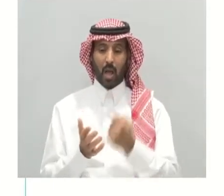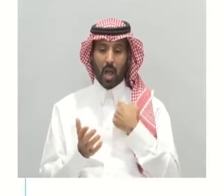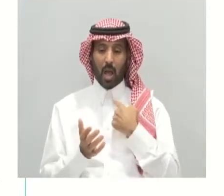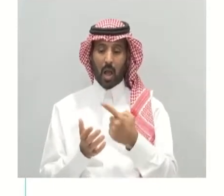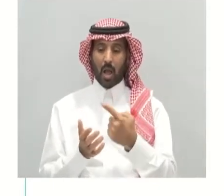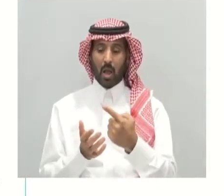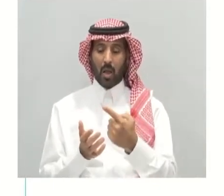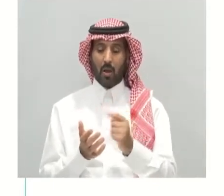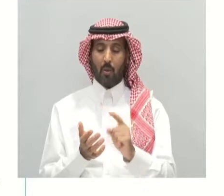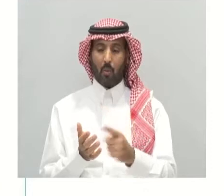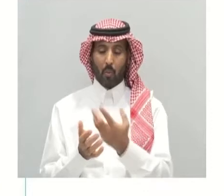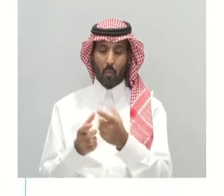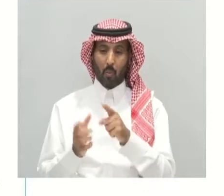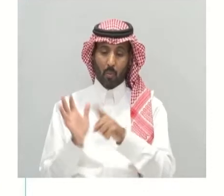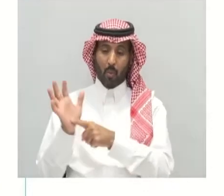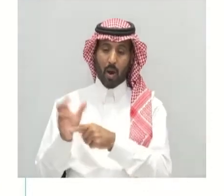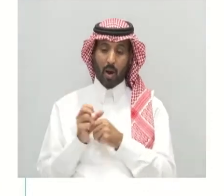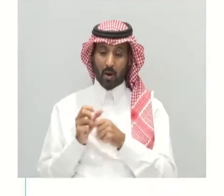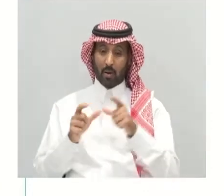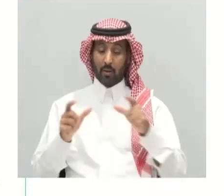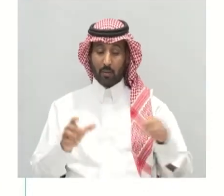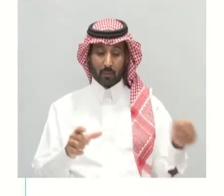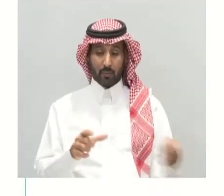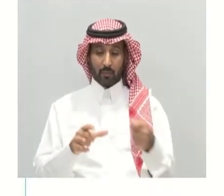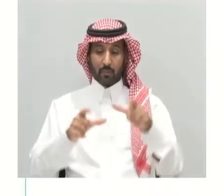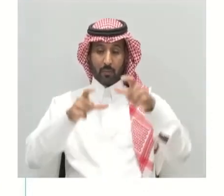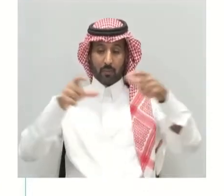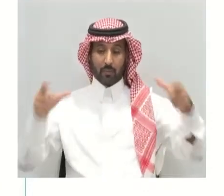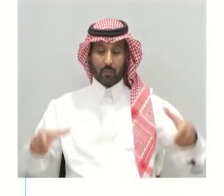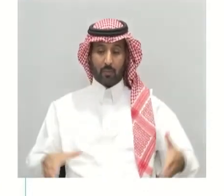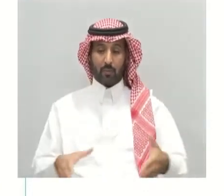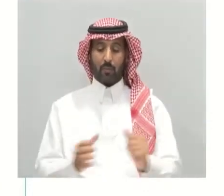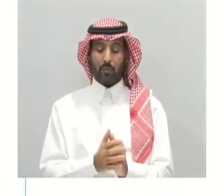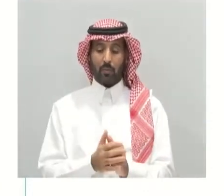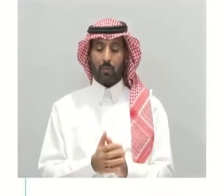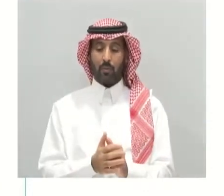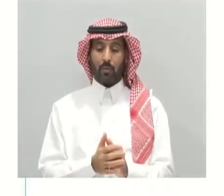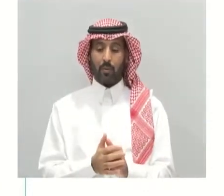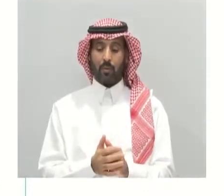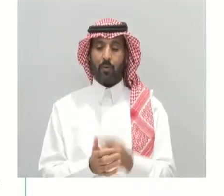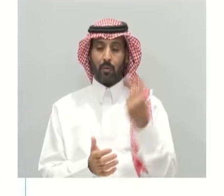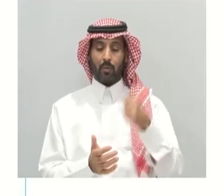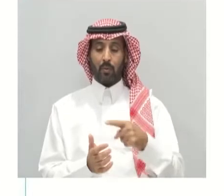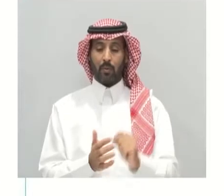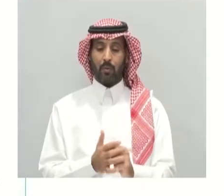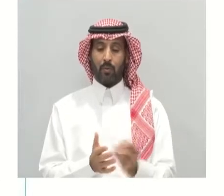I won a table tennis game